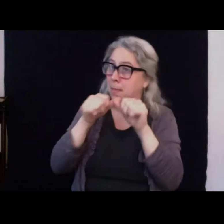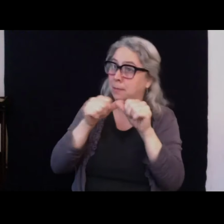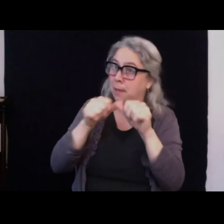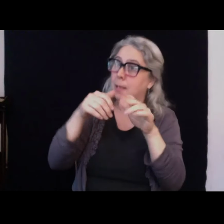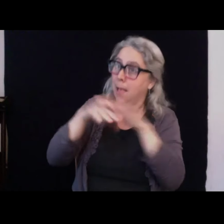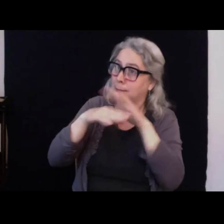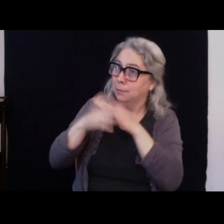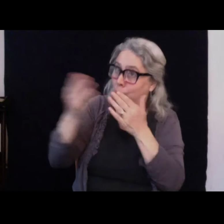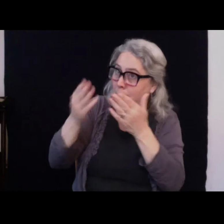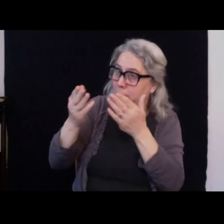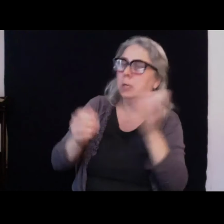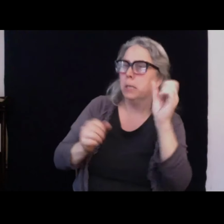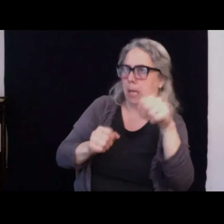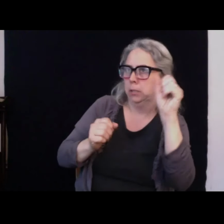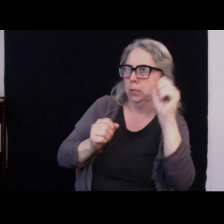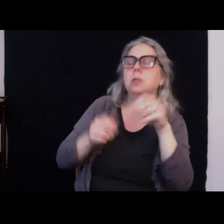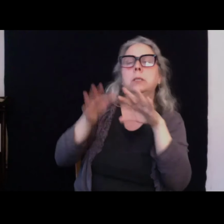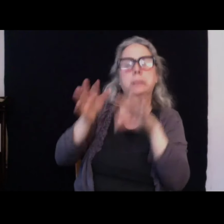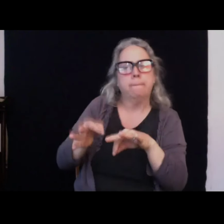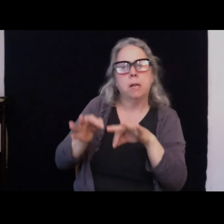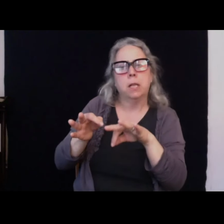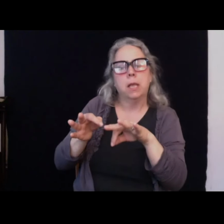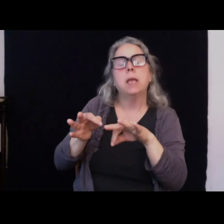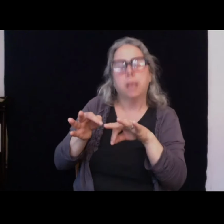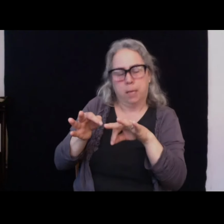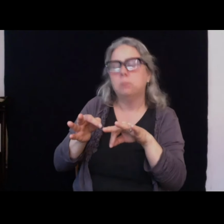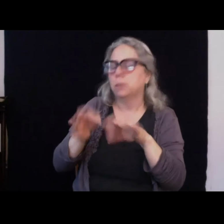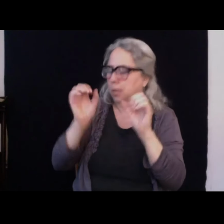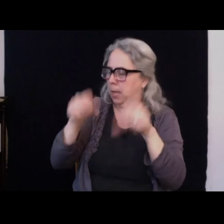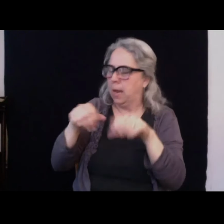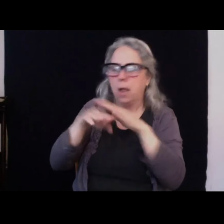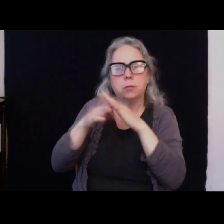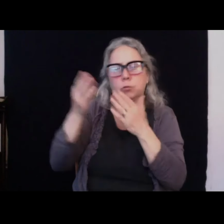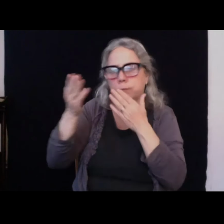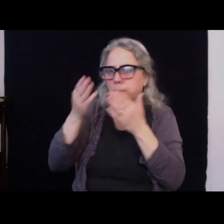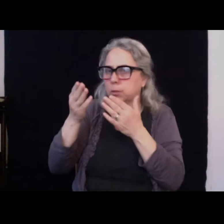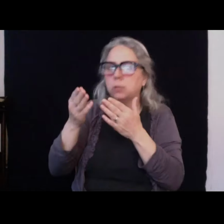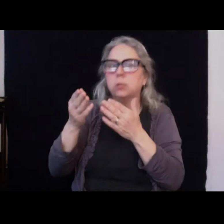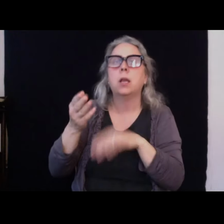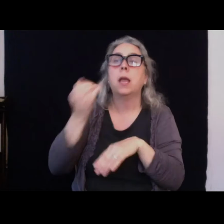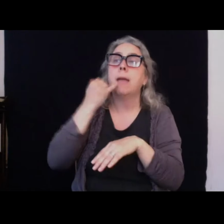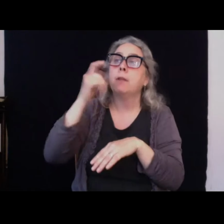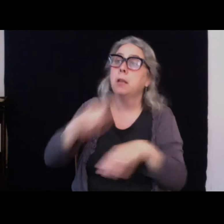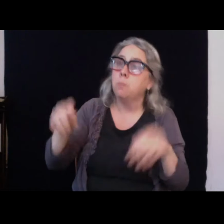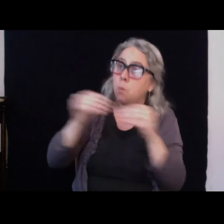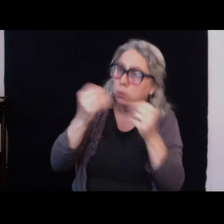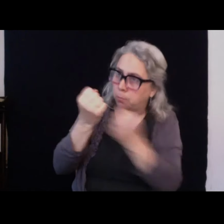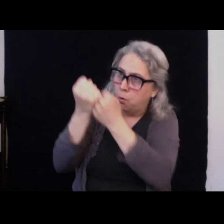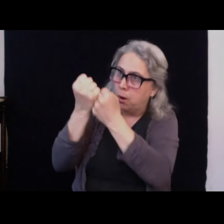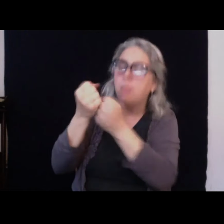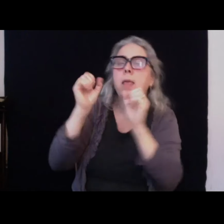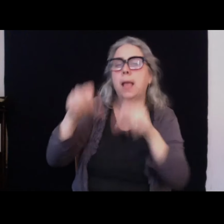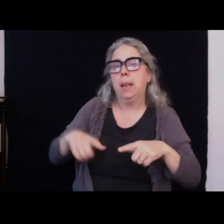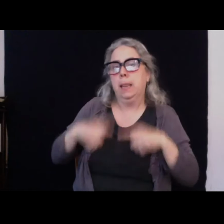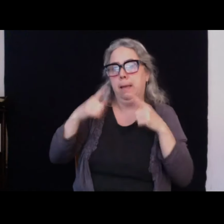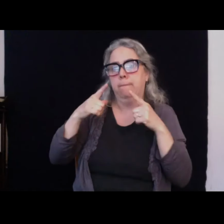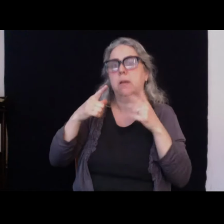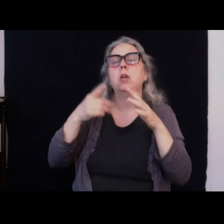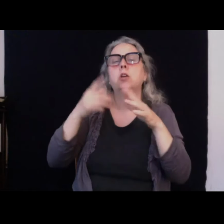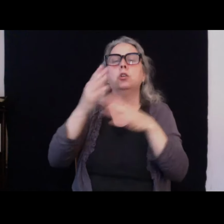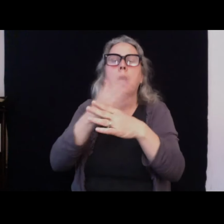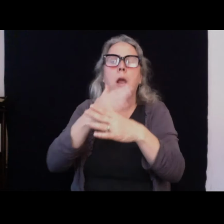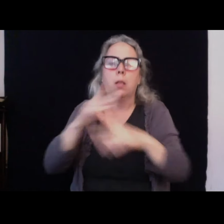so definitely can. One option is if they need more support, they can live in a shared living